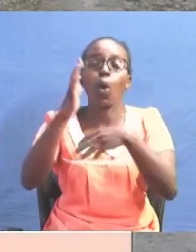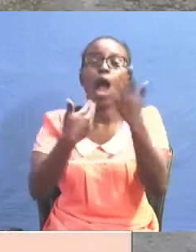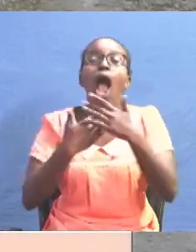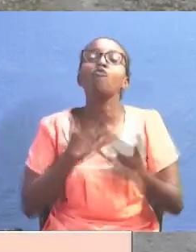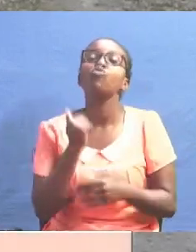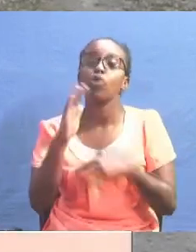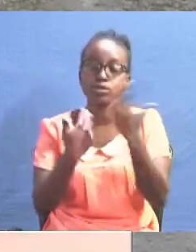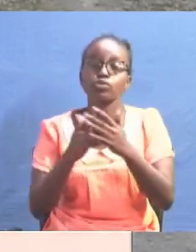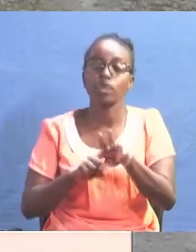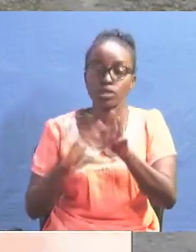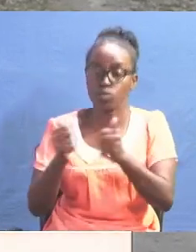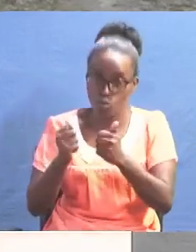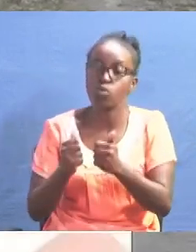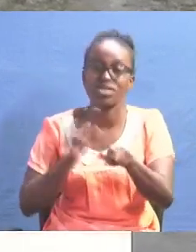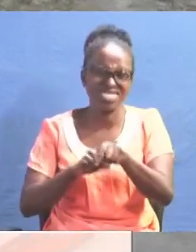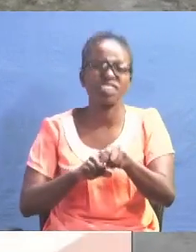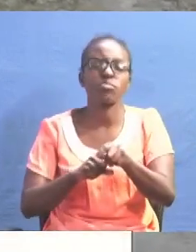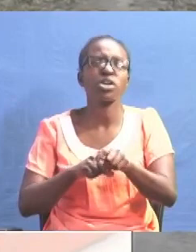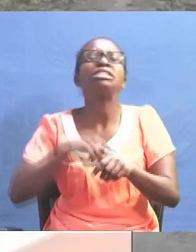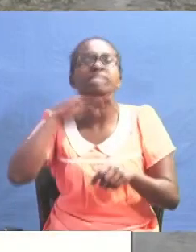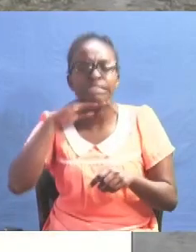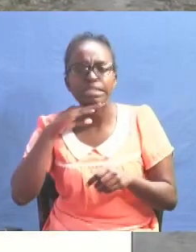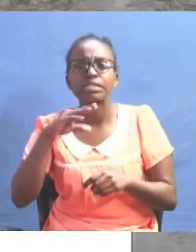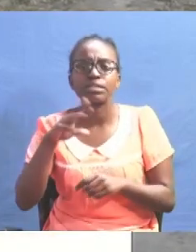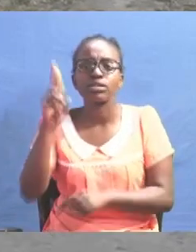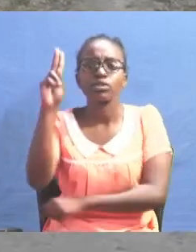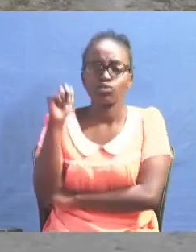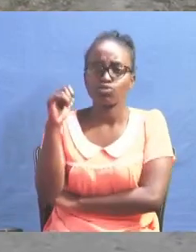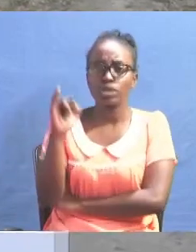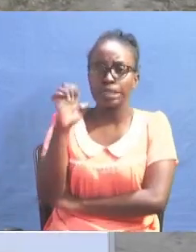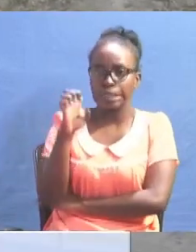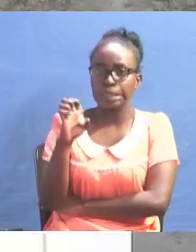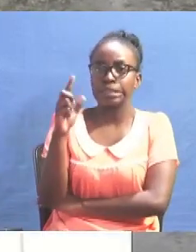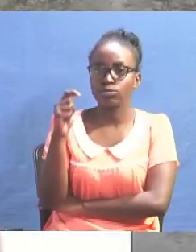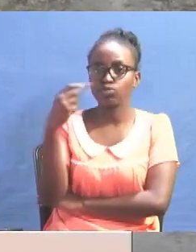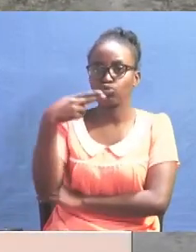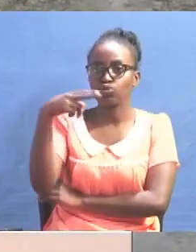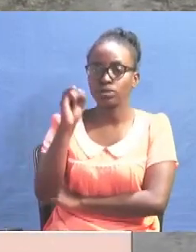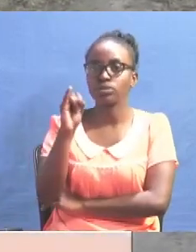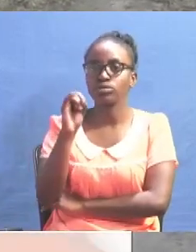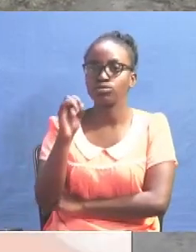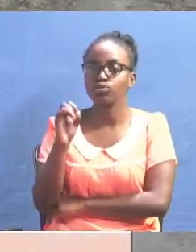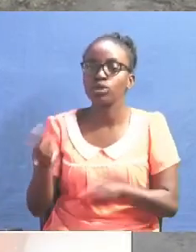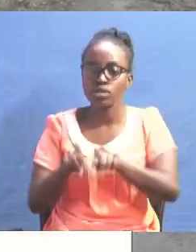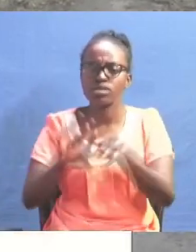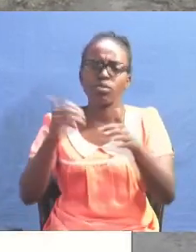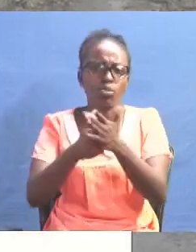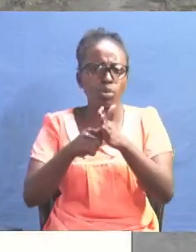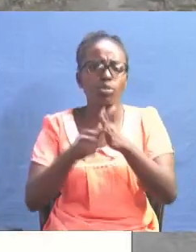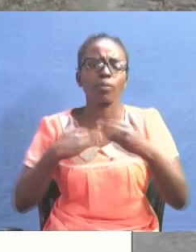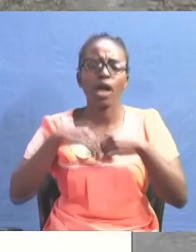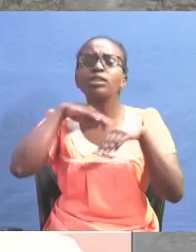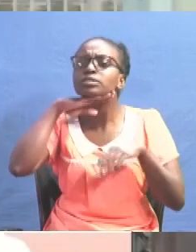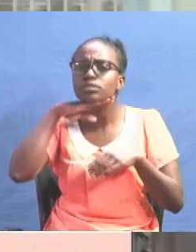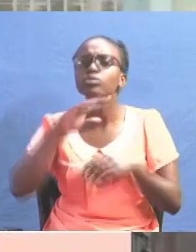husika kuwatia maroni wale waliohusika na kifo cha Ngetich. Kulingana na Rotich, familia ilipata habari ya kifo cha Ngetich kupitia mtandao